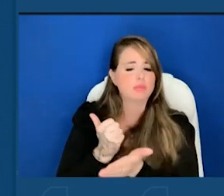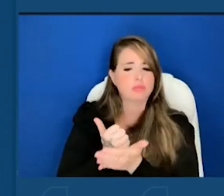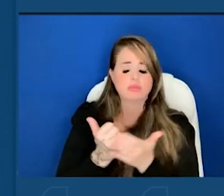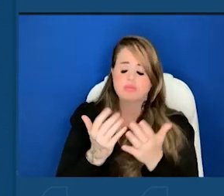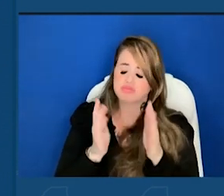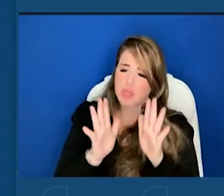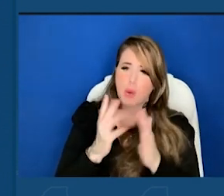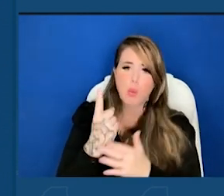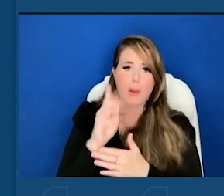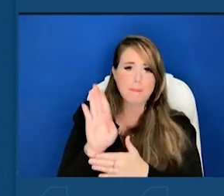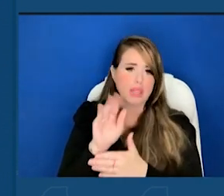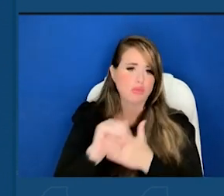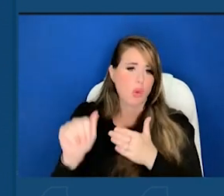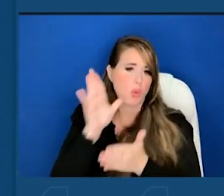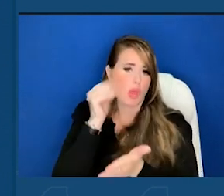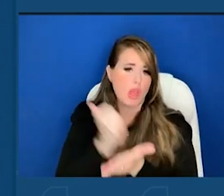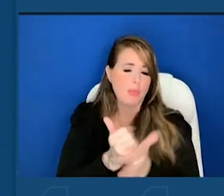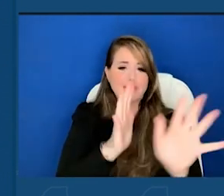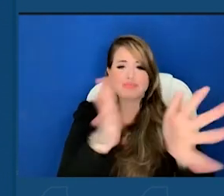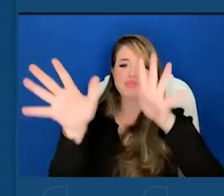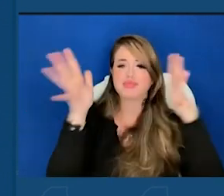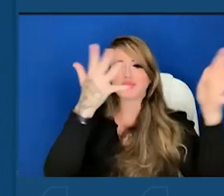help transform this.